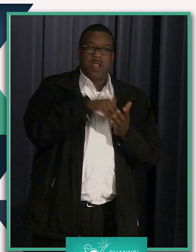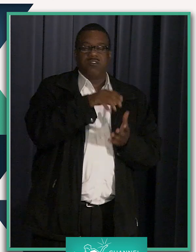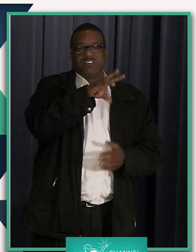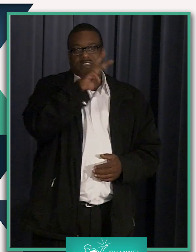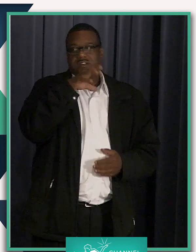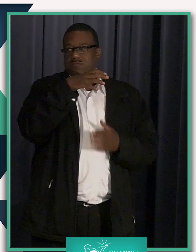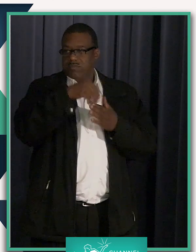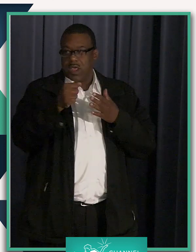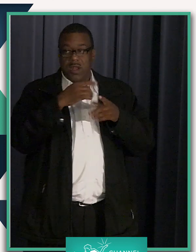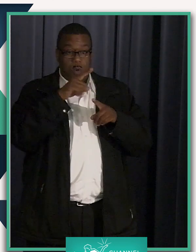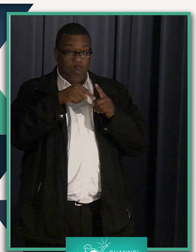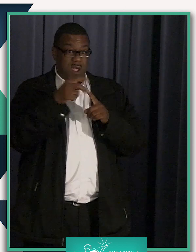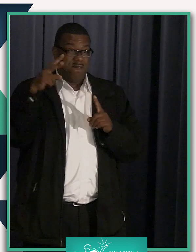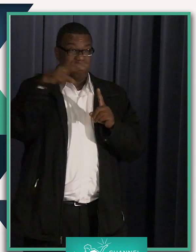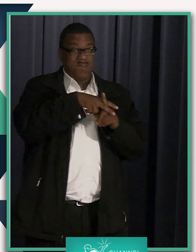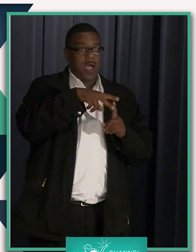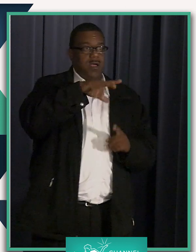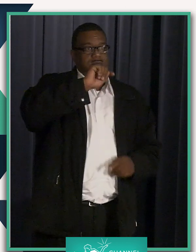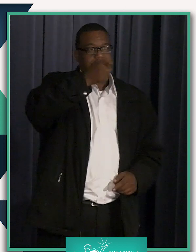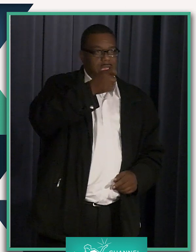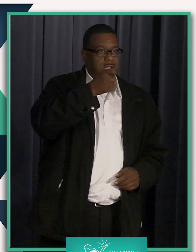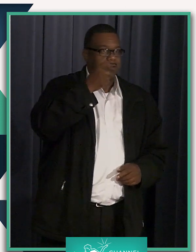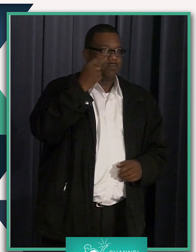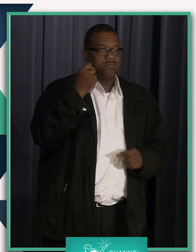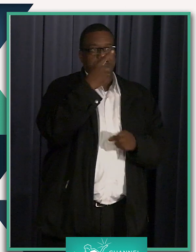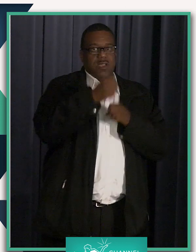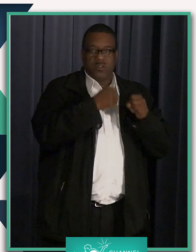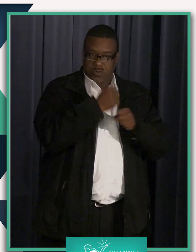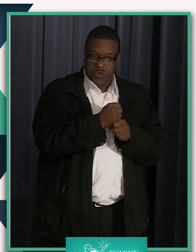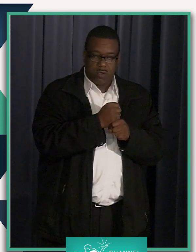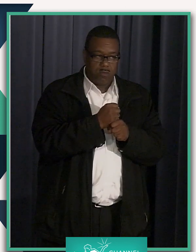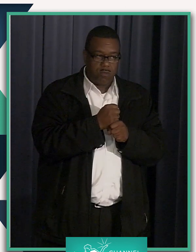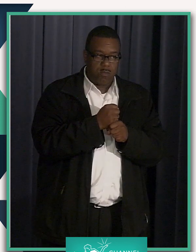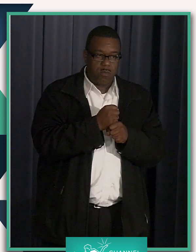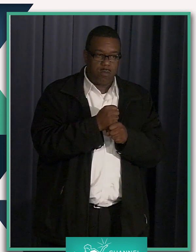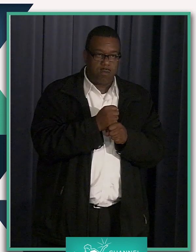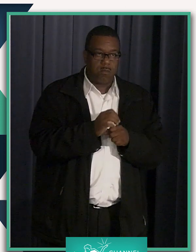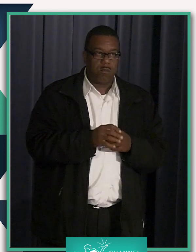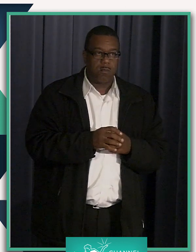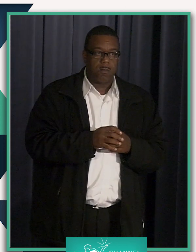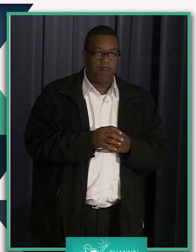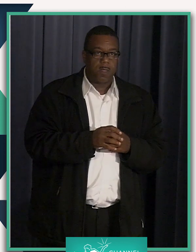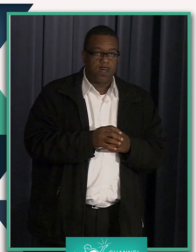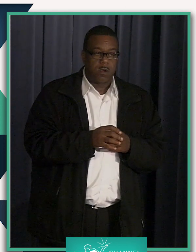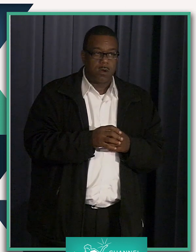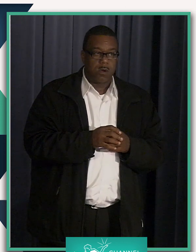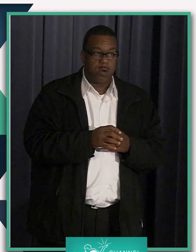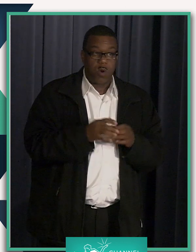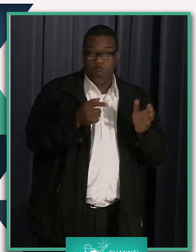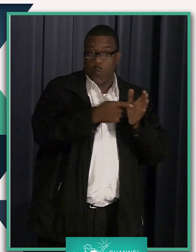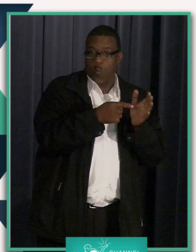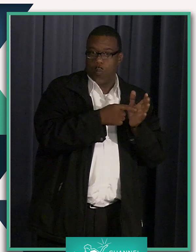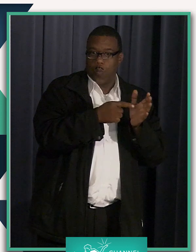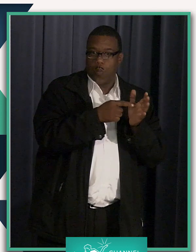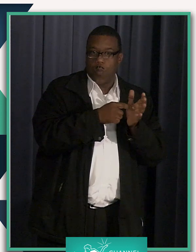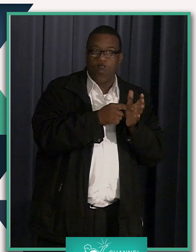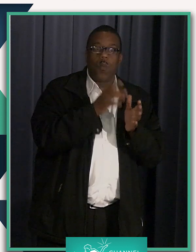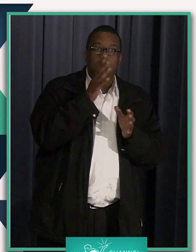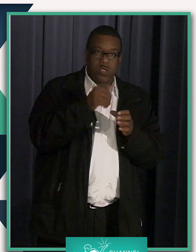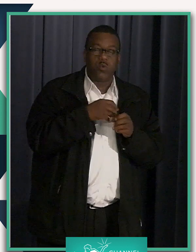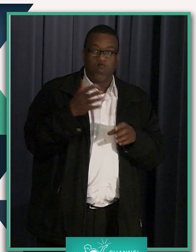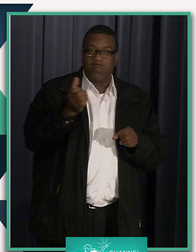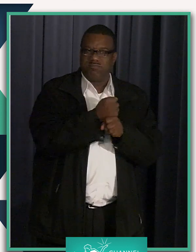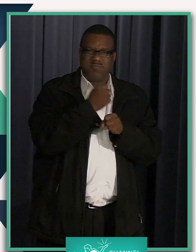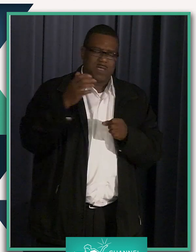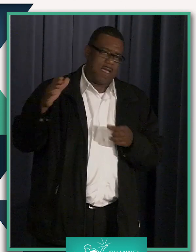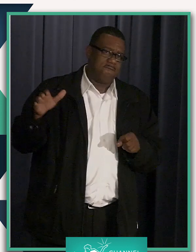you file your taxes the next year, whatever else you were owed, you get the whole $3,600. So maybe I